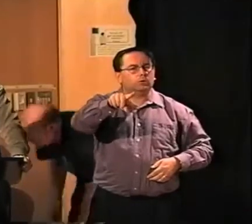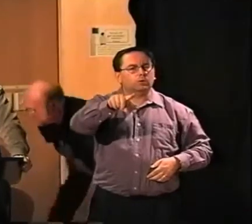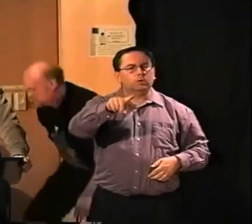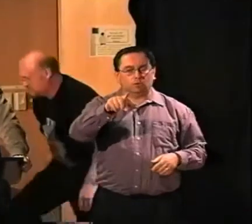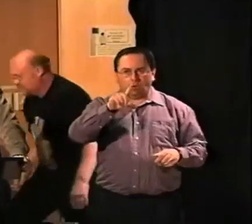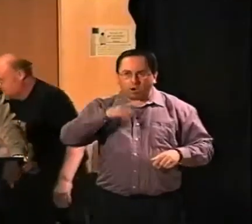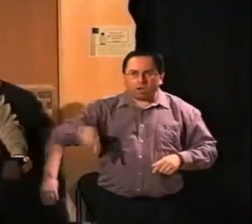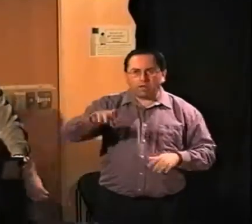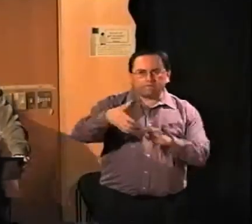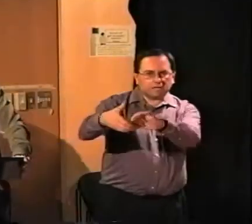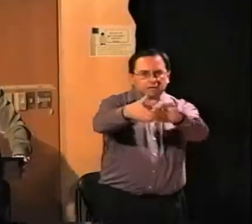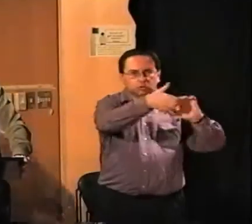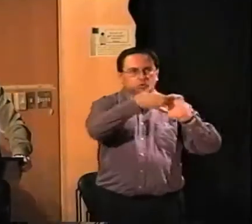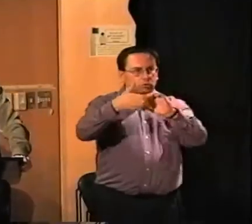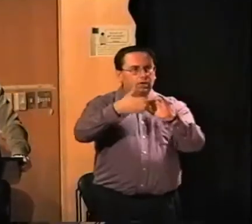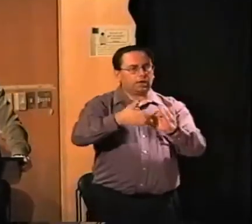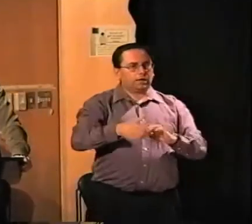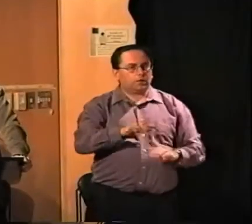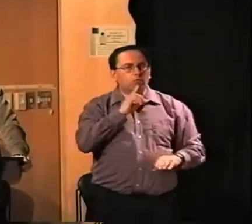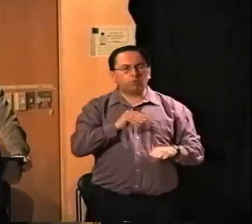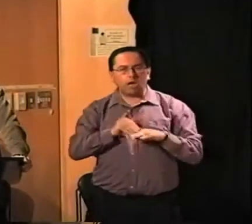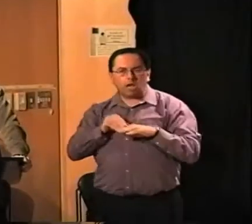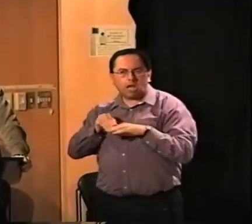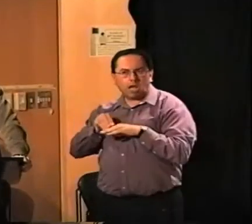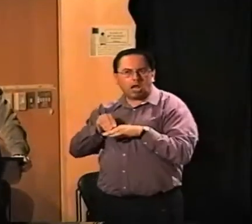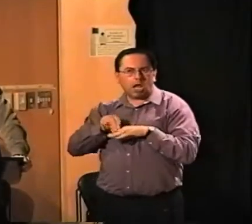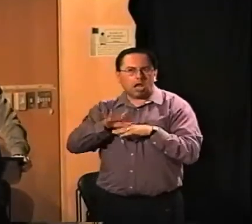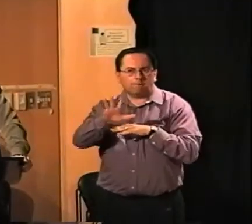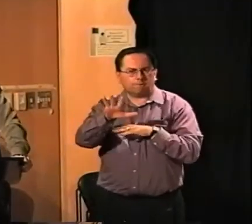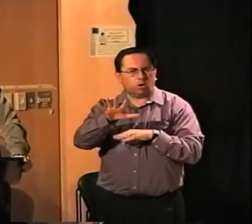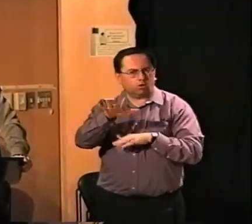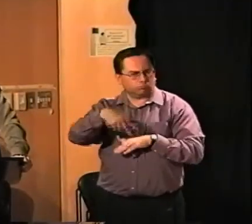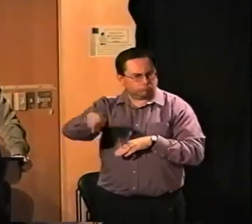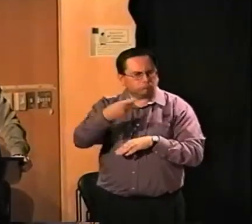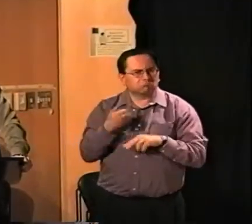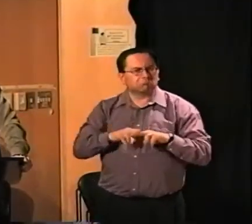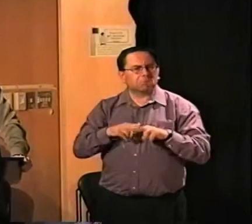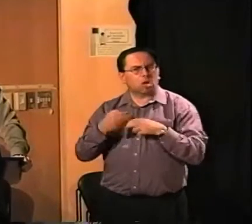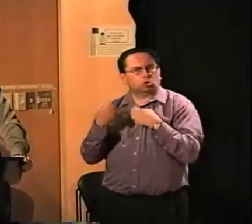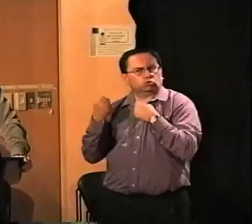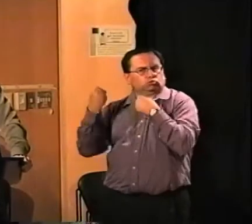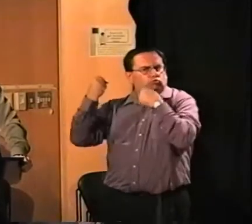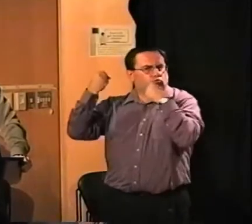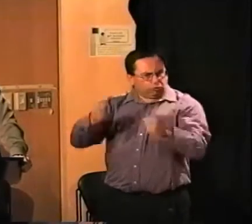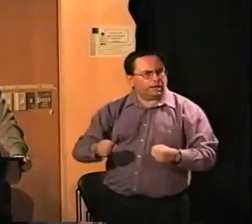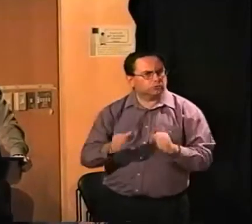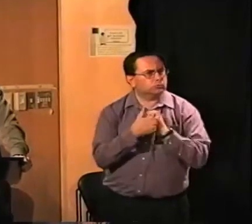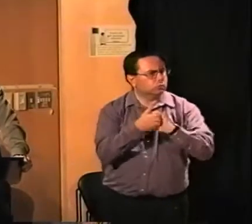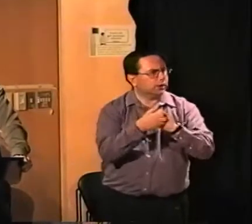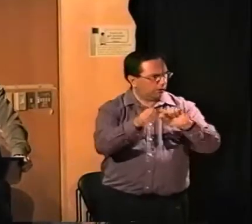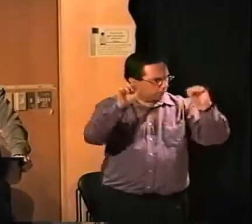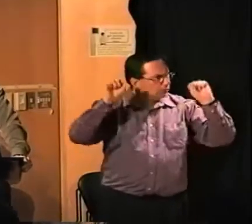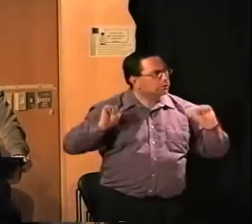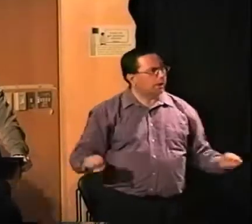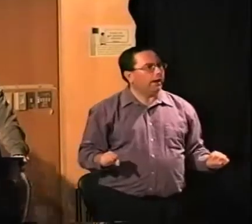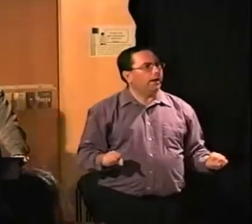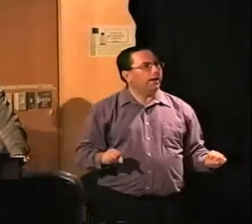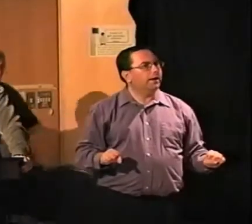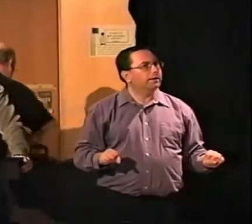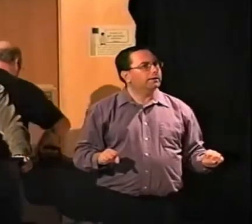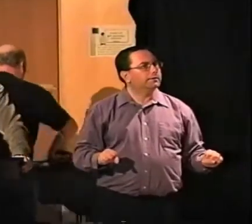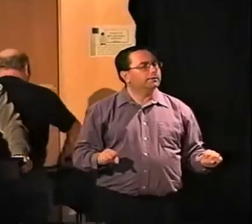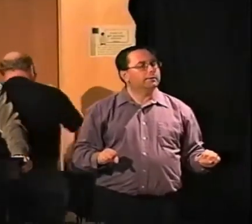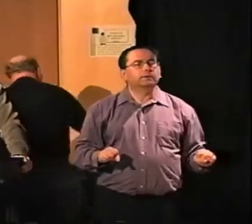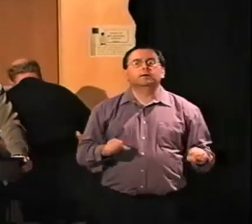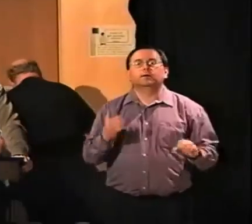such as this, the influence we each can wield, just boggles the mind. I wanted to let you know before we got to our last